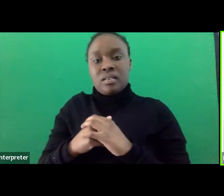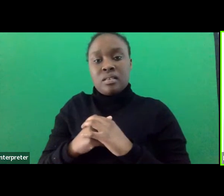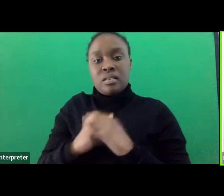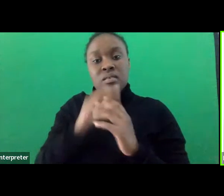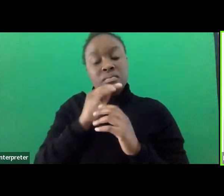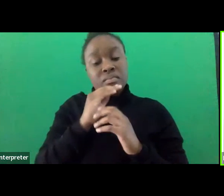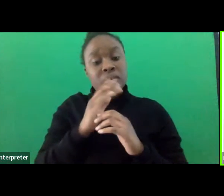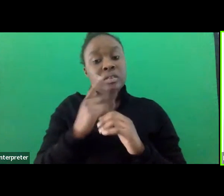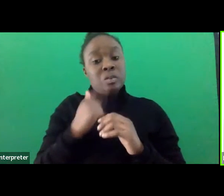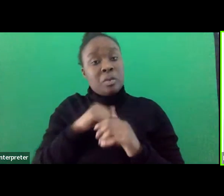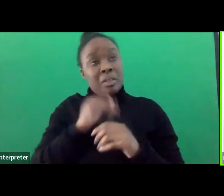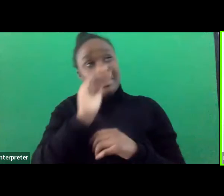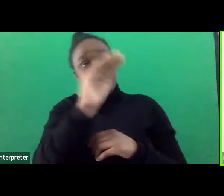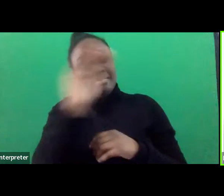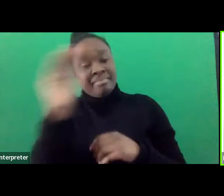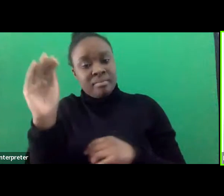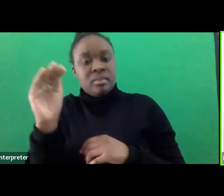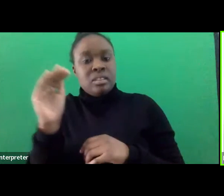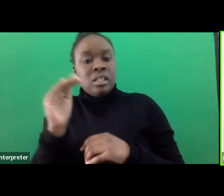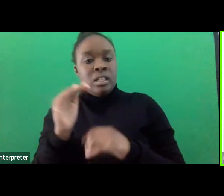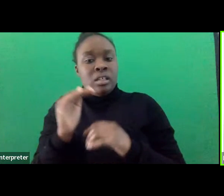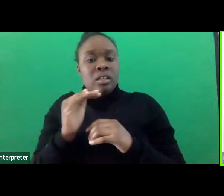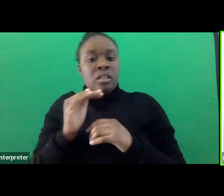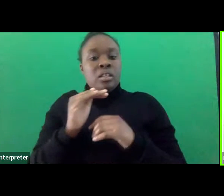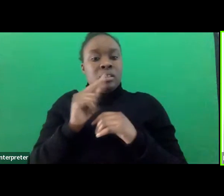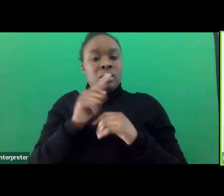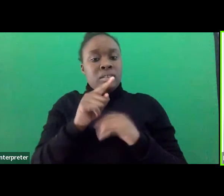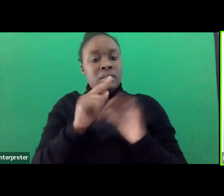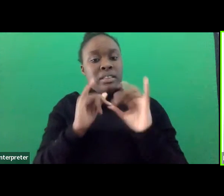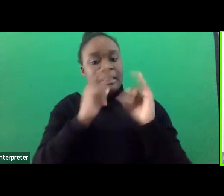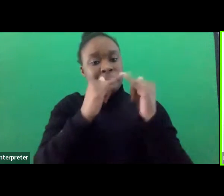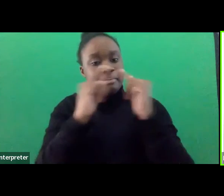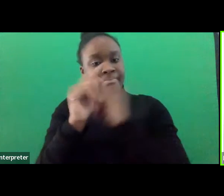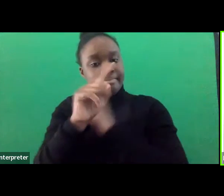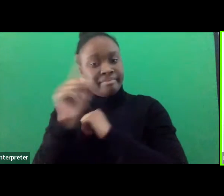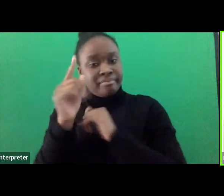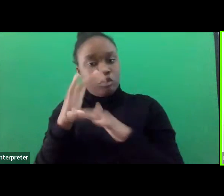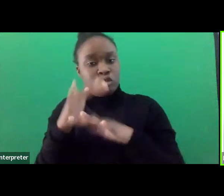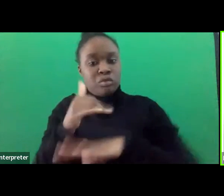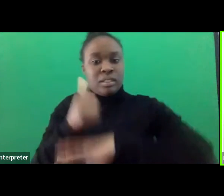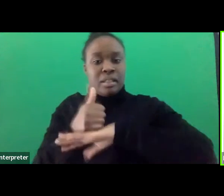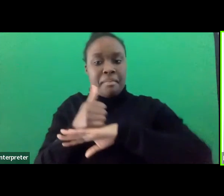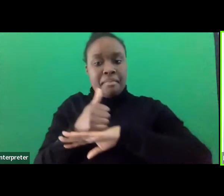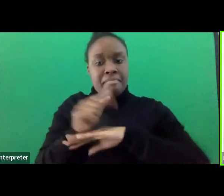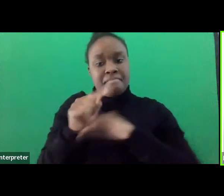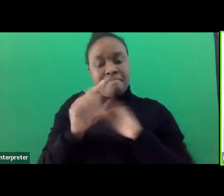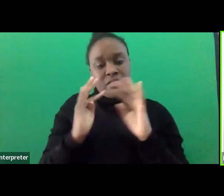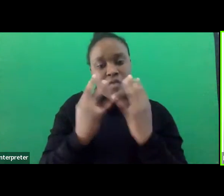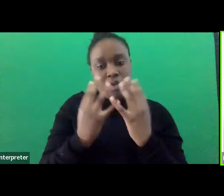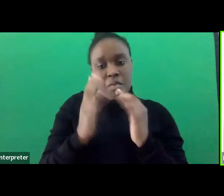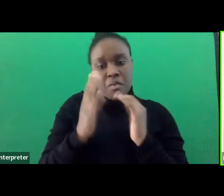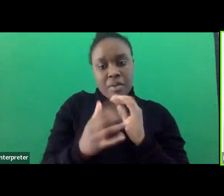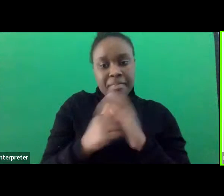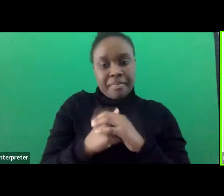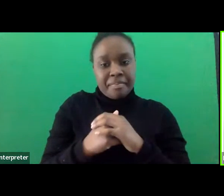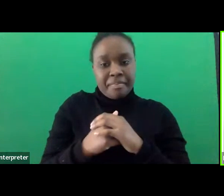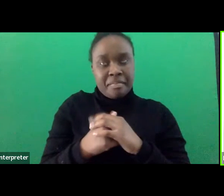industry associations in this regard in due course to set up this forum. And I